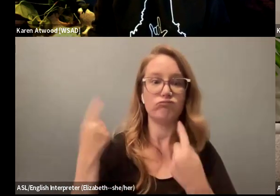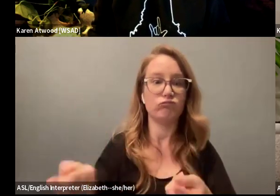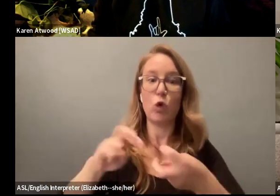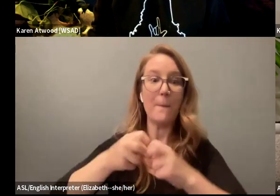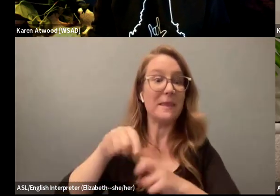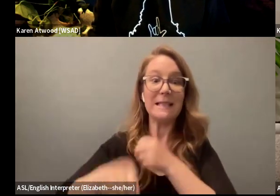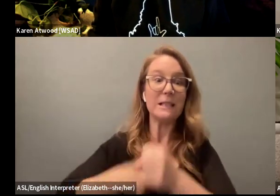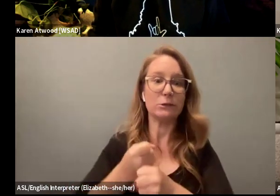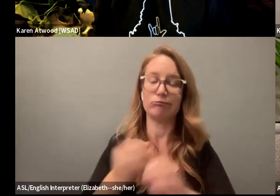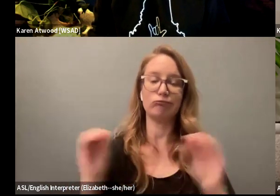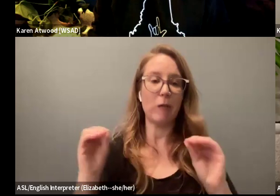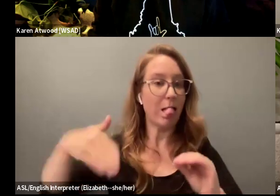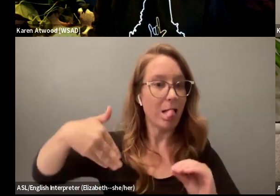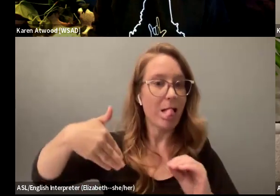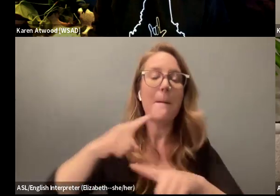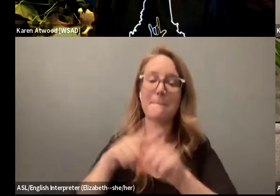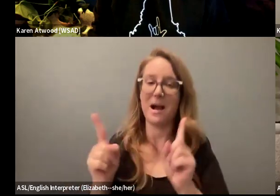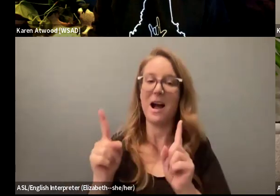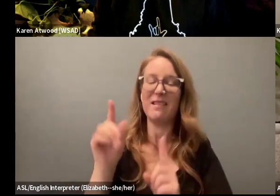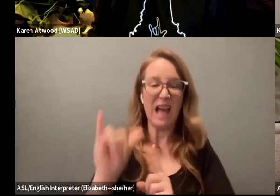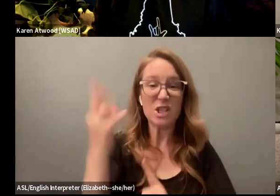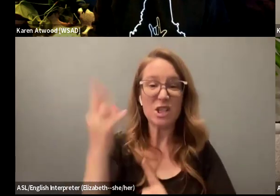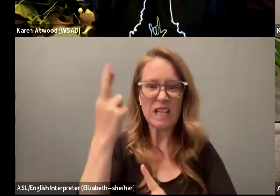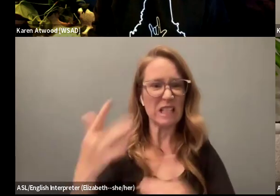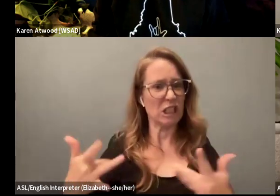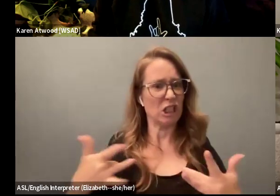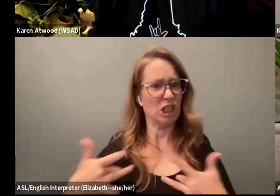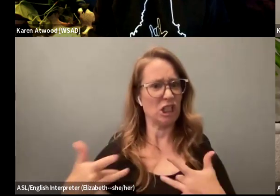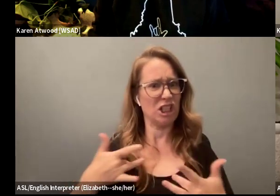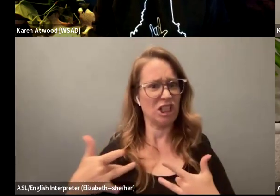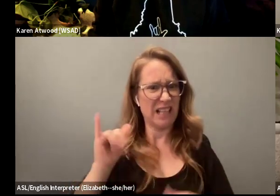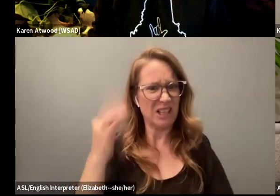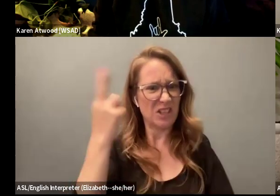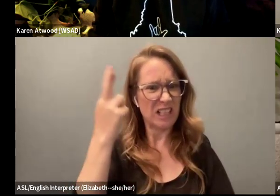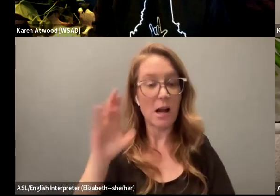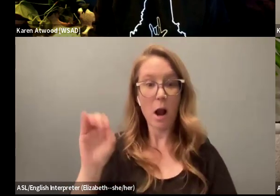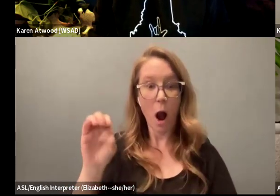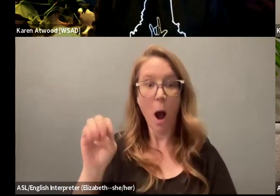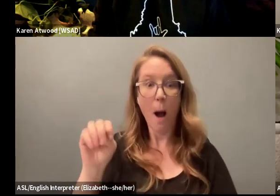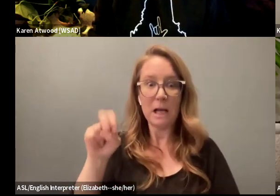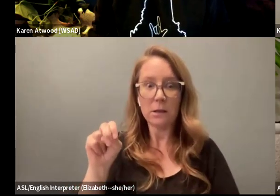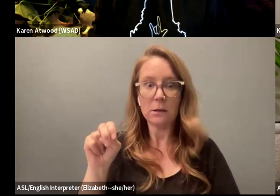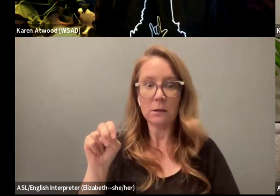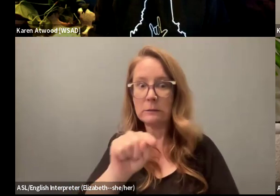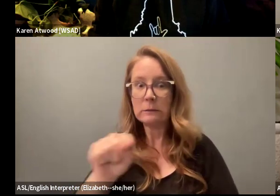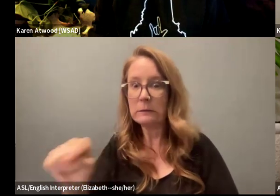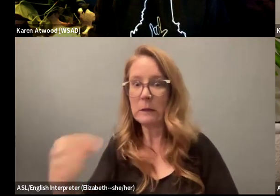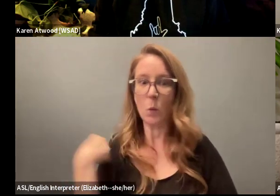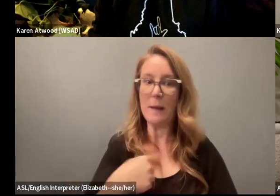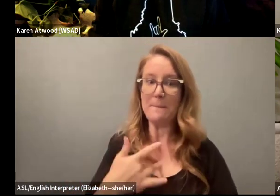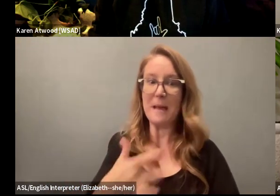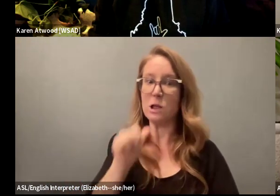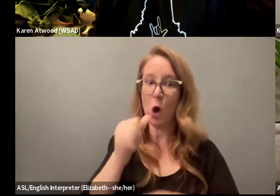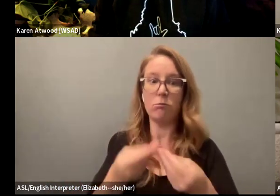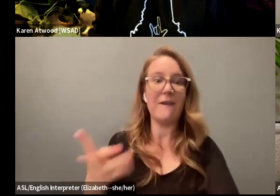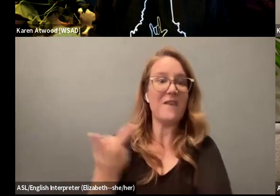this season yet. But it is something, that's why it's concerning, is because it's common and we don't normally vaccinate for